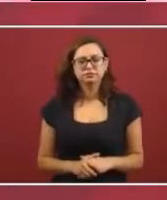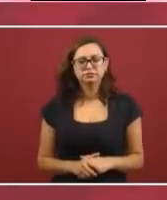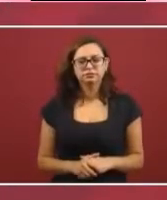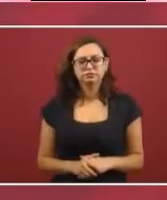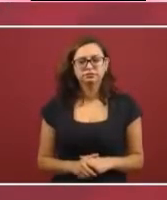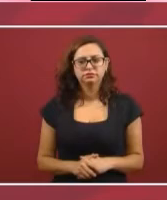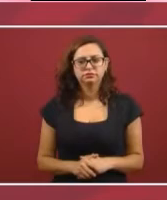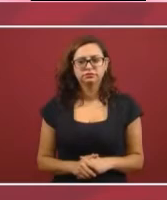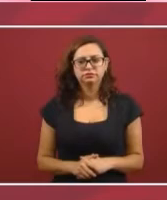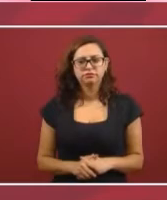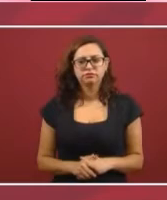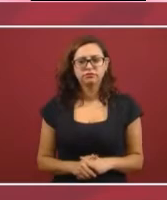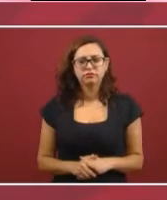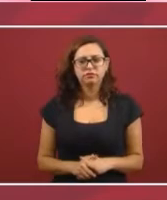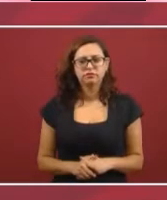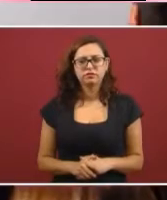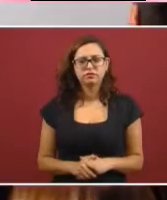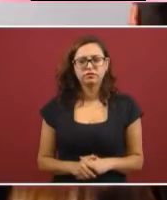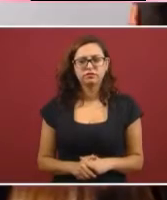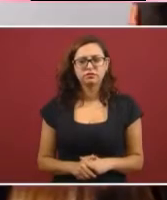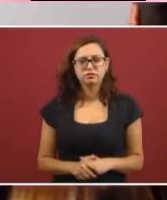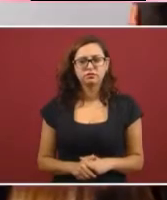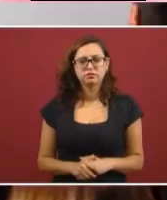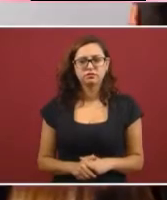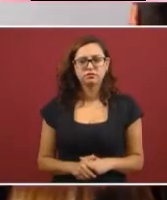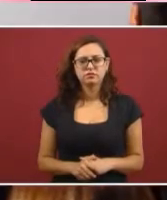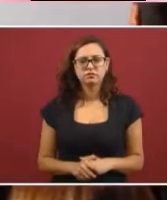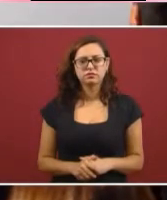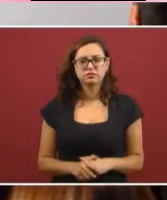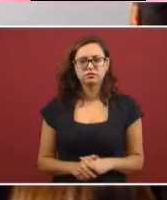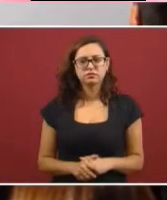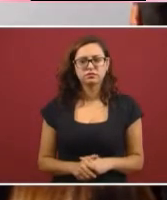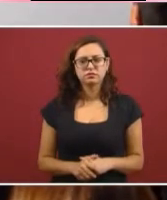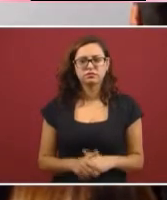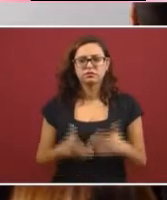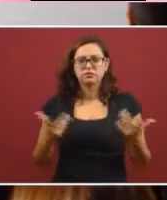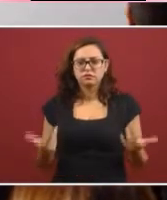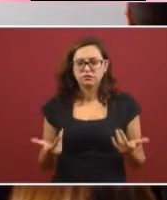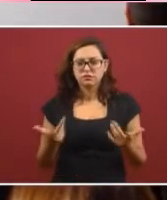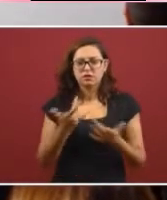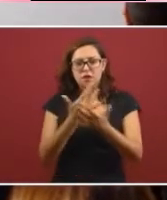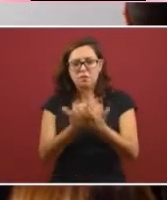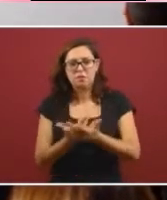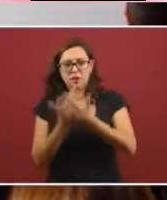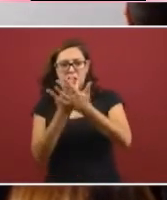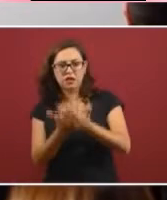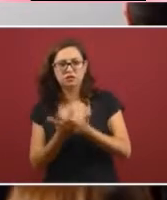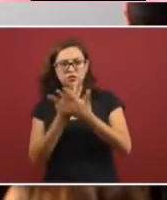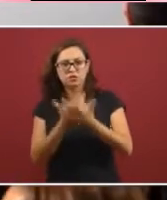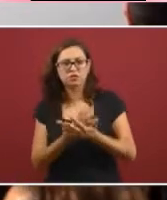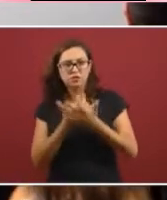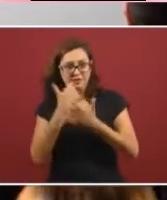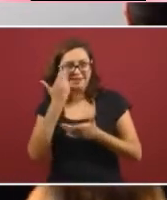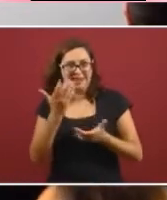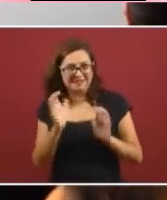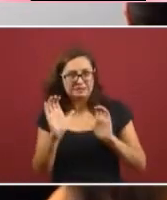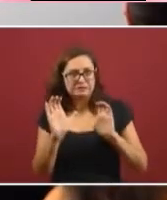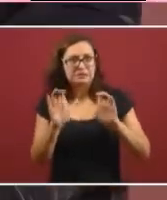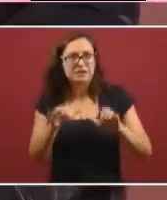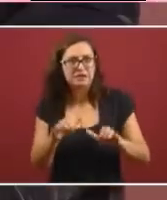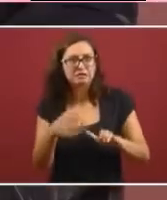were on the waiting list. The process was held due to the conflict. But they'll